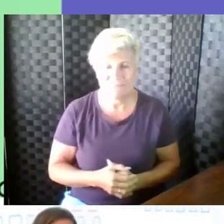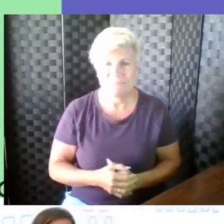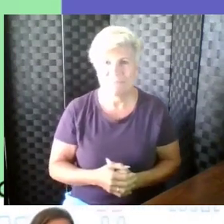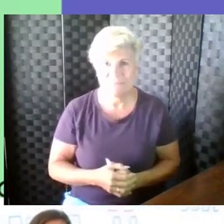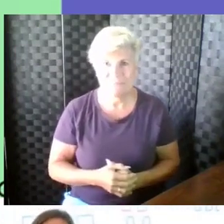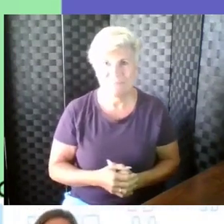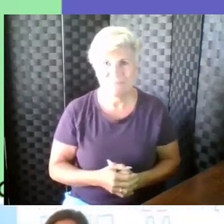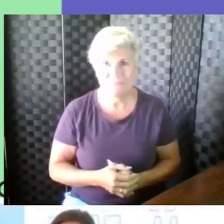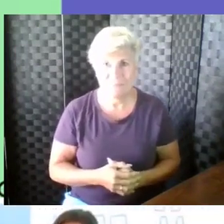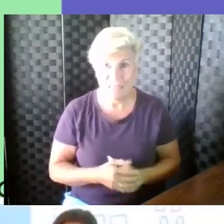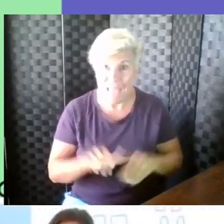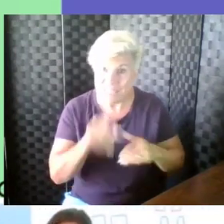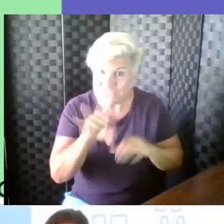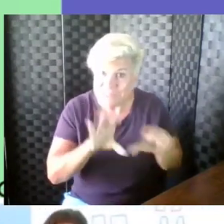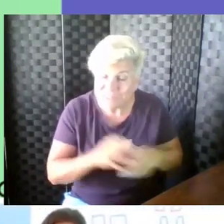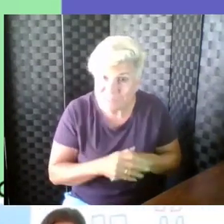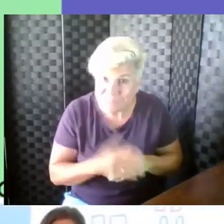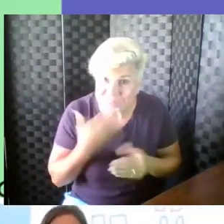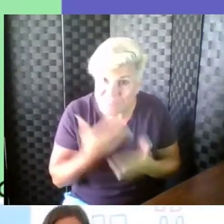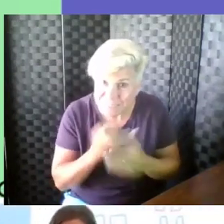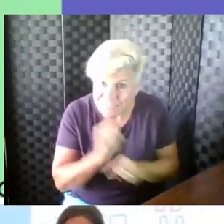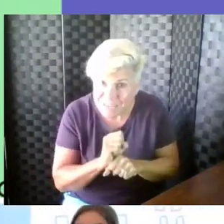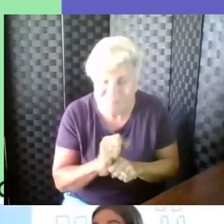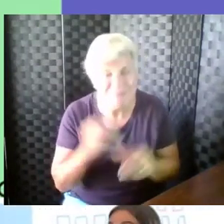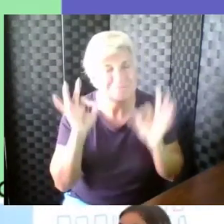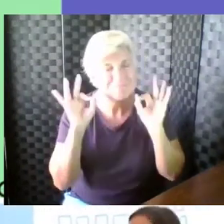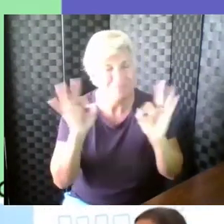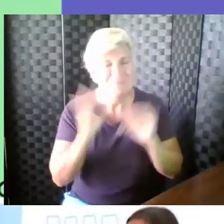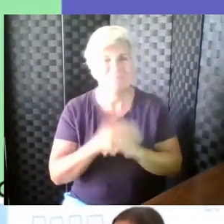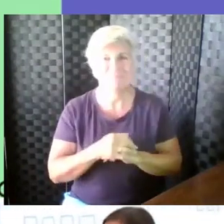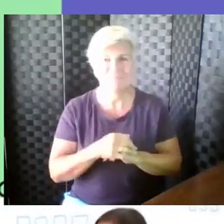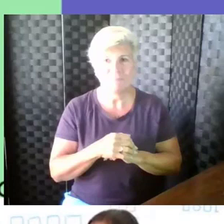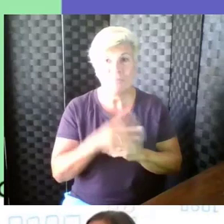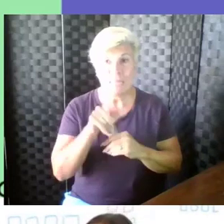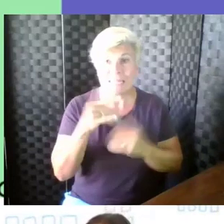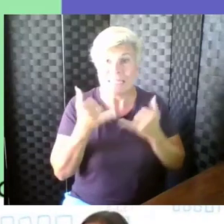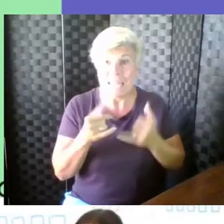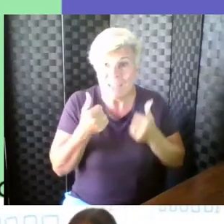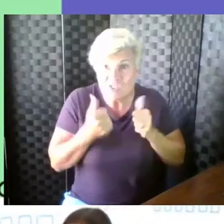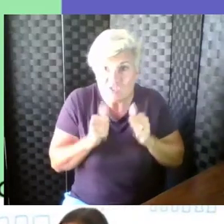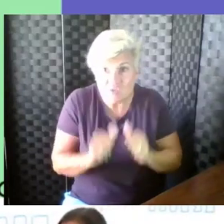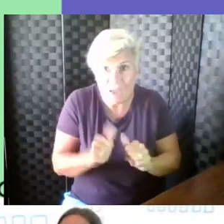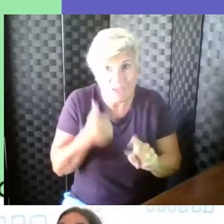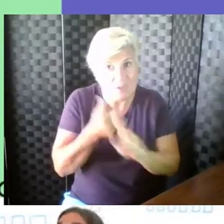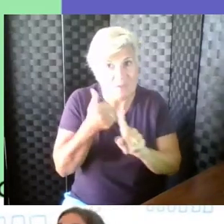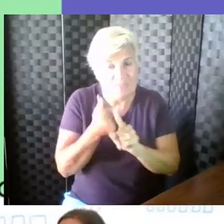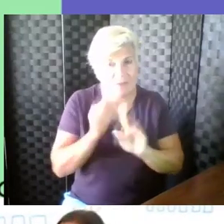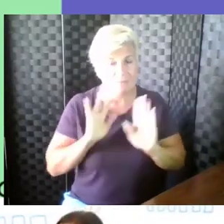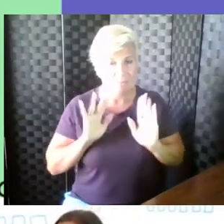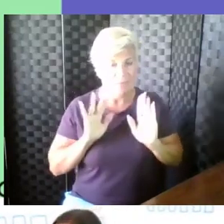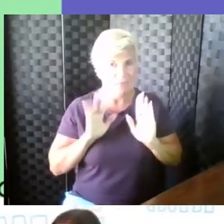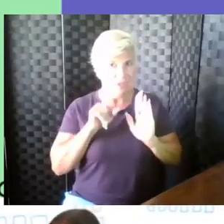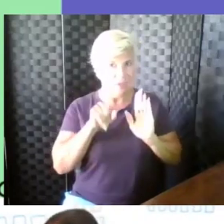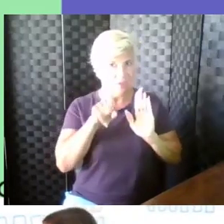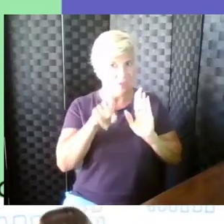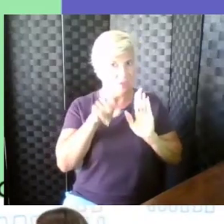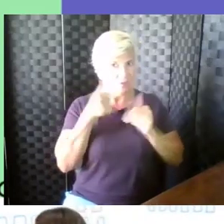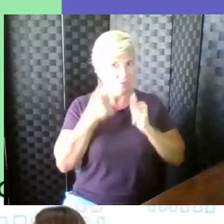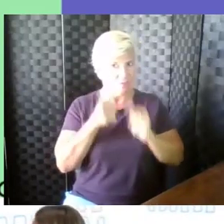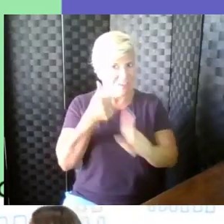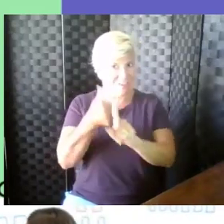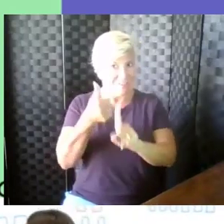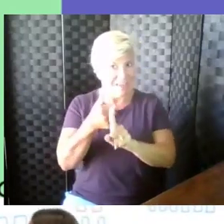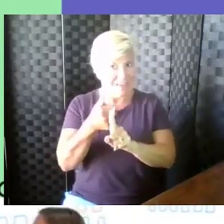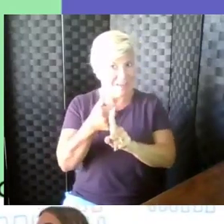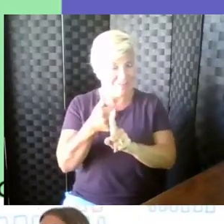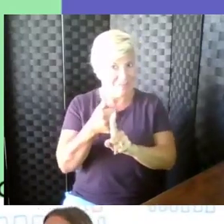897. How did you do? Great. Okay, so now you're going to try one all on your own. I'm going to give you just a few minutes to try it,